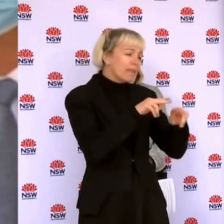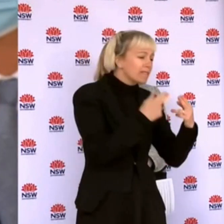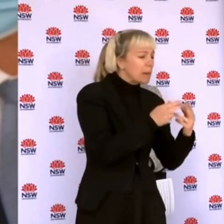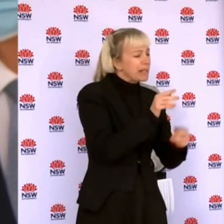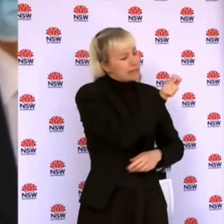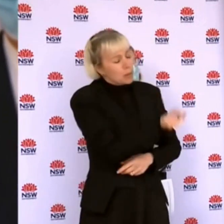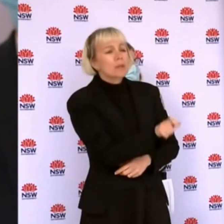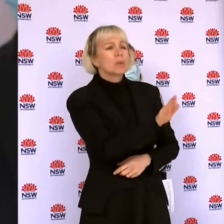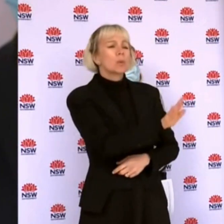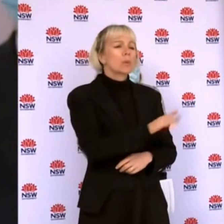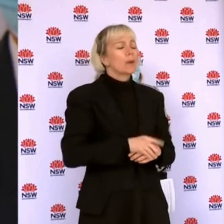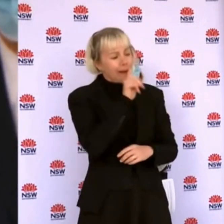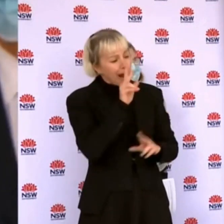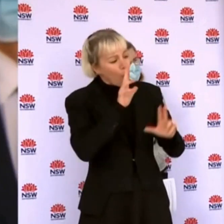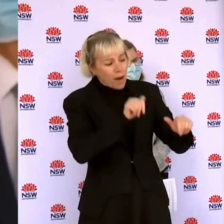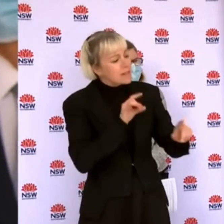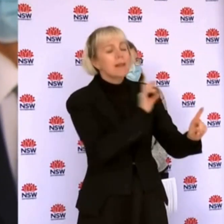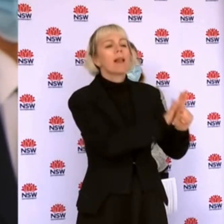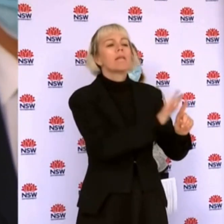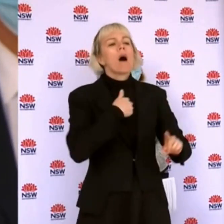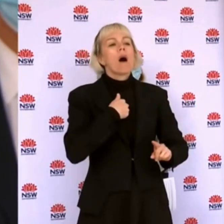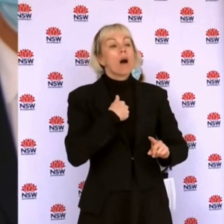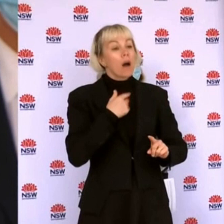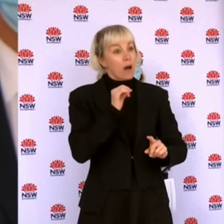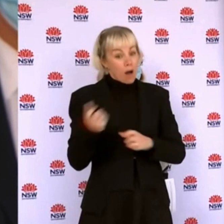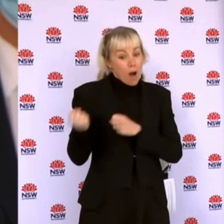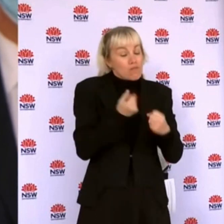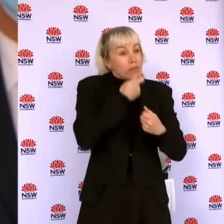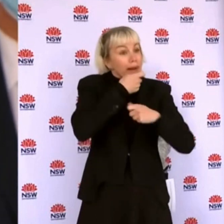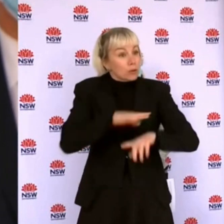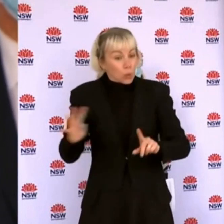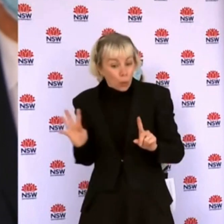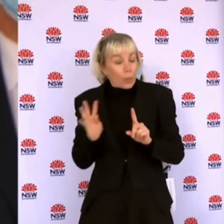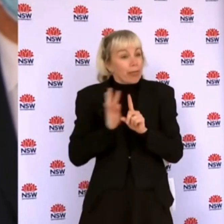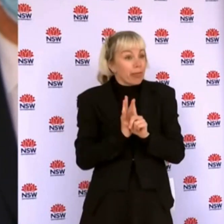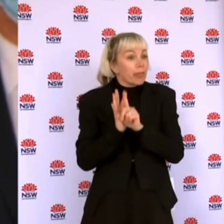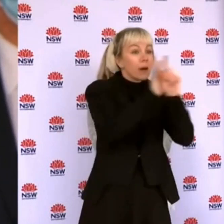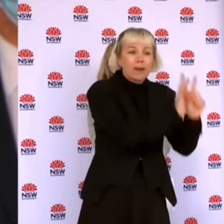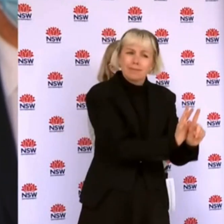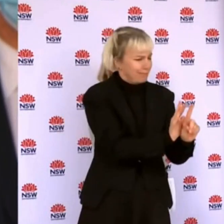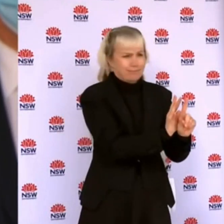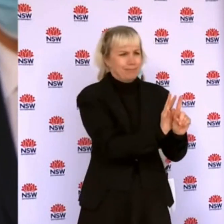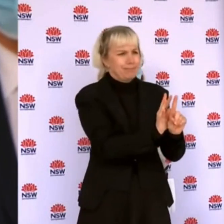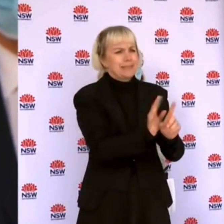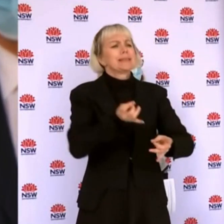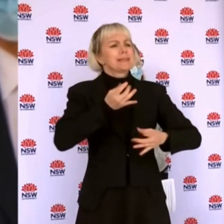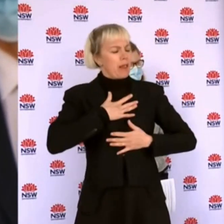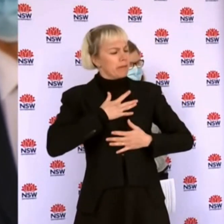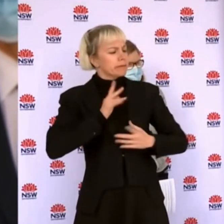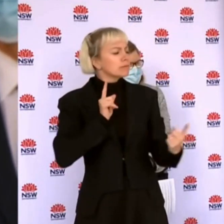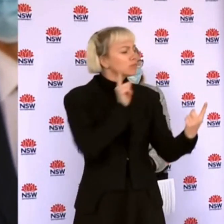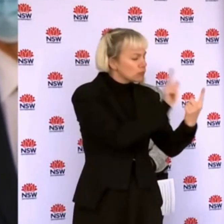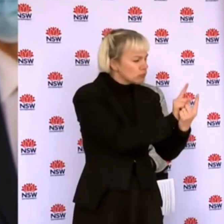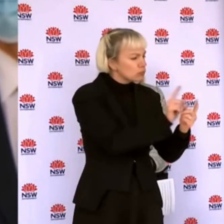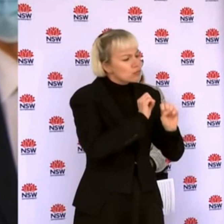of themselves, it does not mean taking your whole family. It doesn't mean taking other people along with you. We need to be stern about